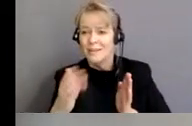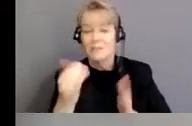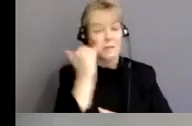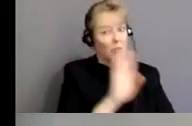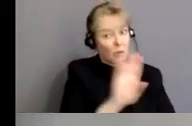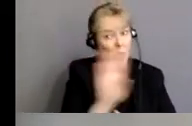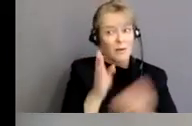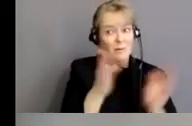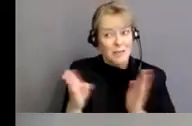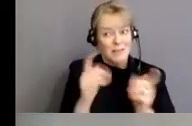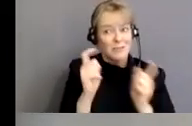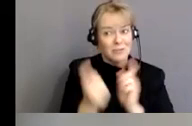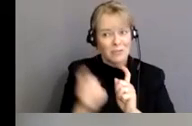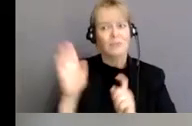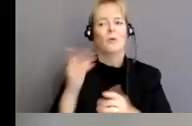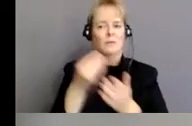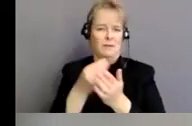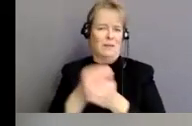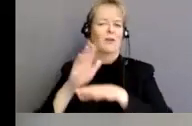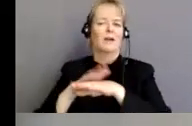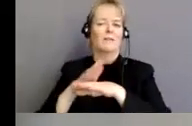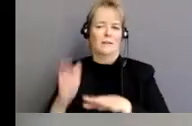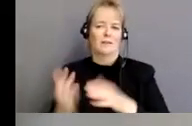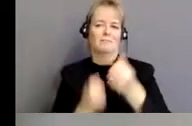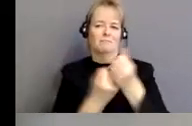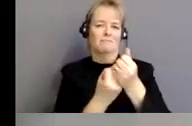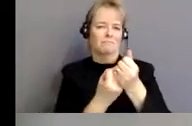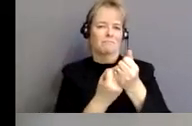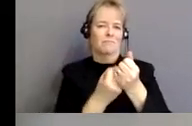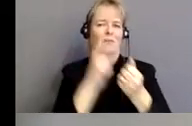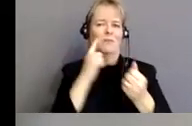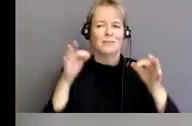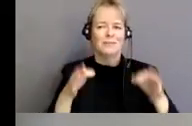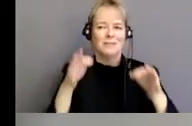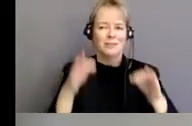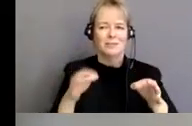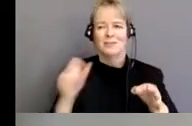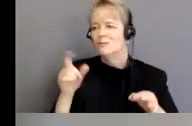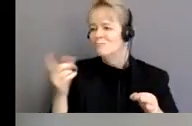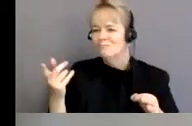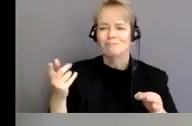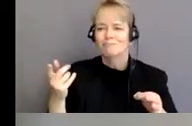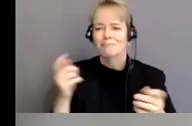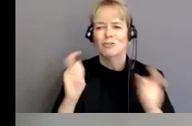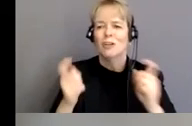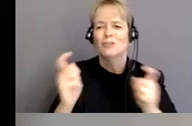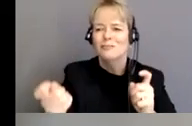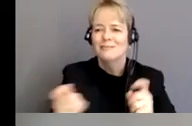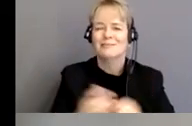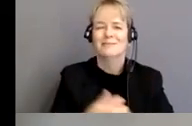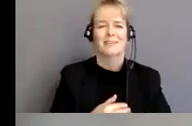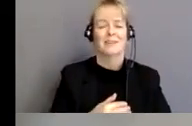your financial representative, that advisor, can help you make those changes. At the same time, you know what?